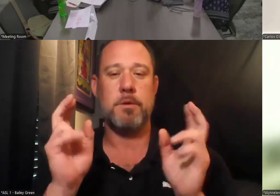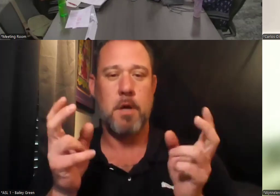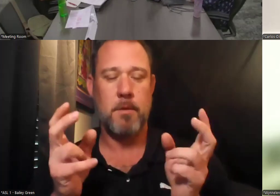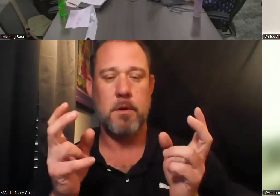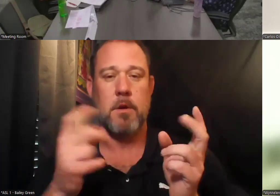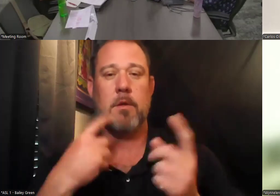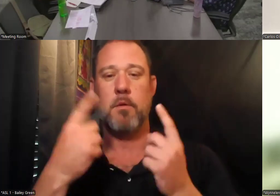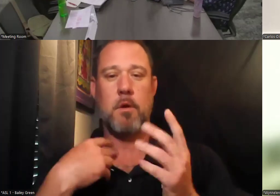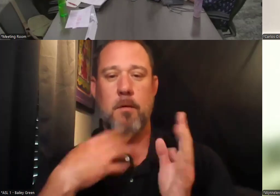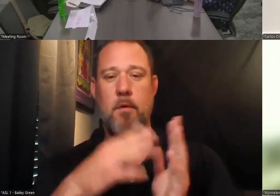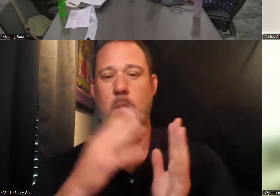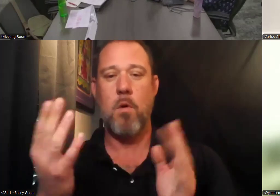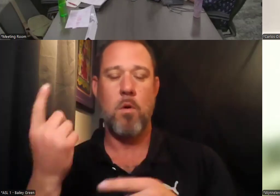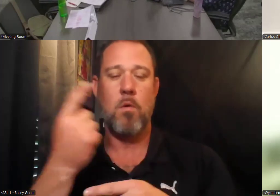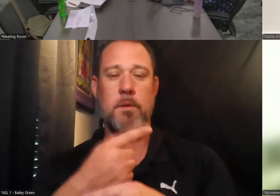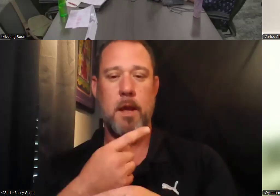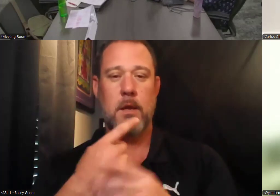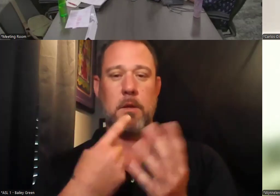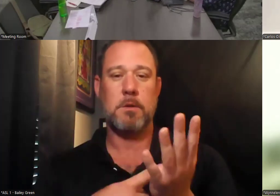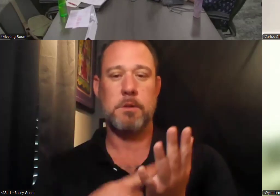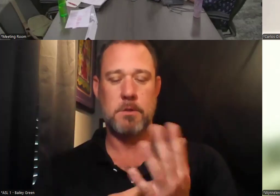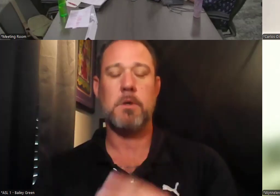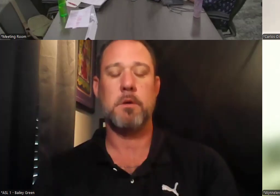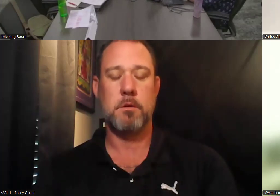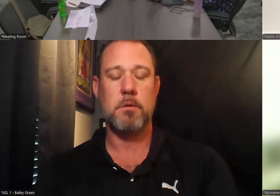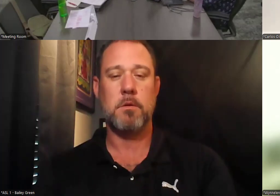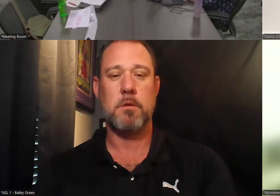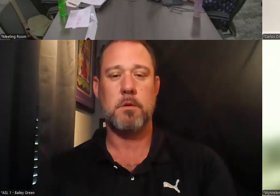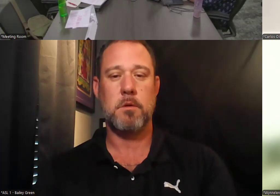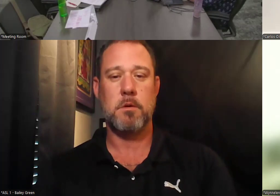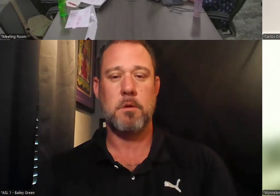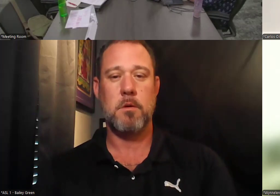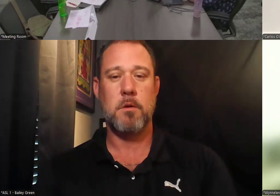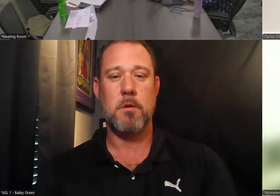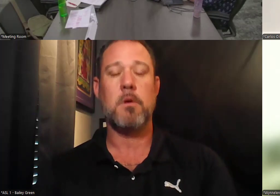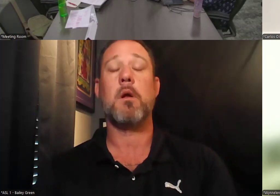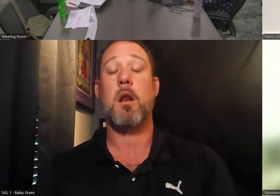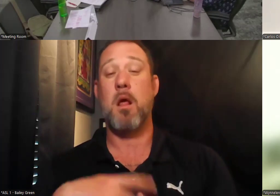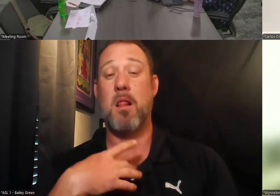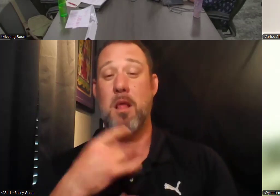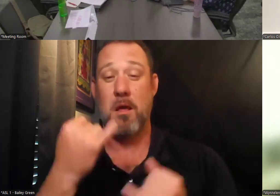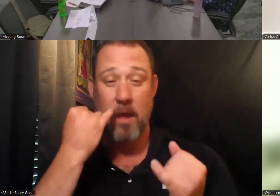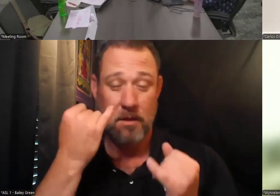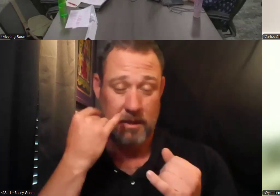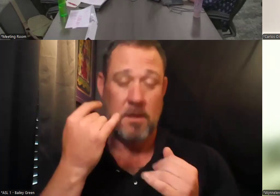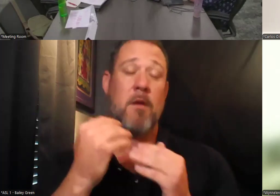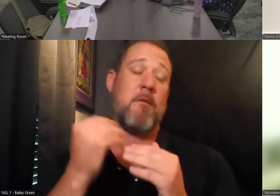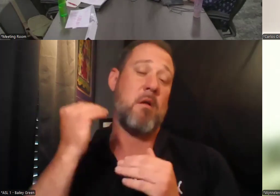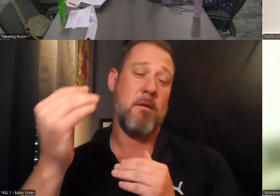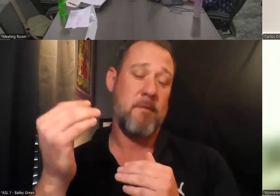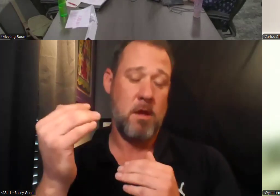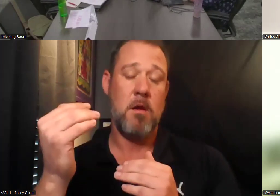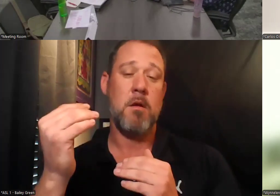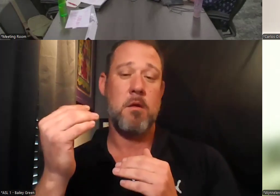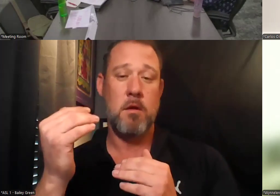could have a whole day discussing this, and I really like the idea of really elevating this and